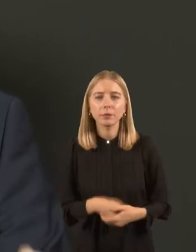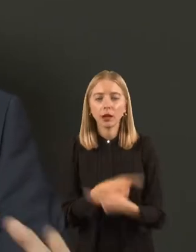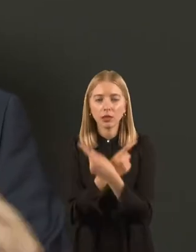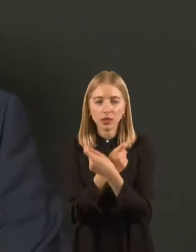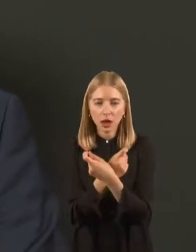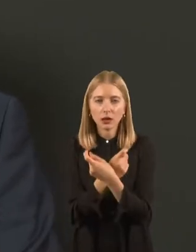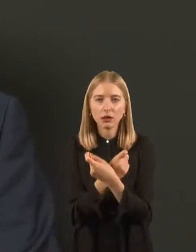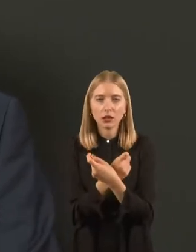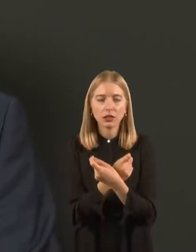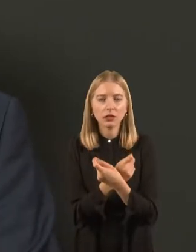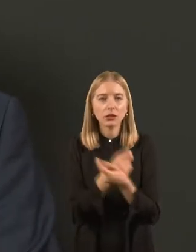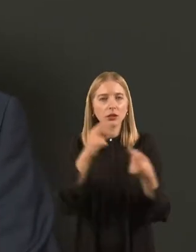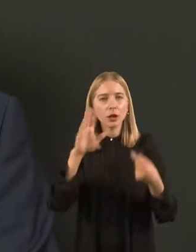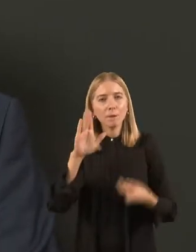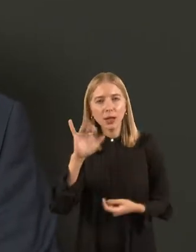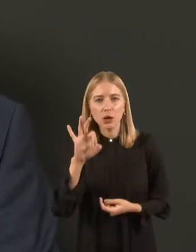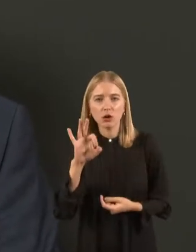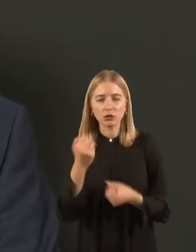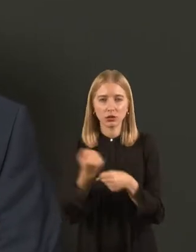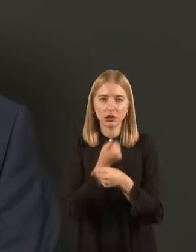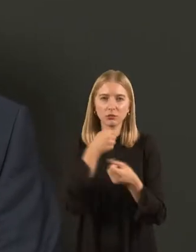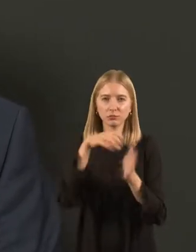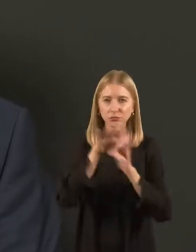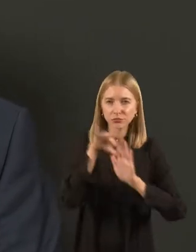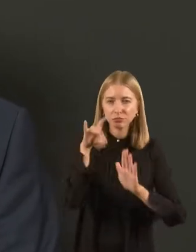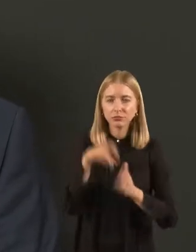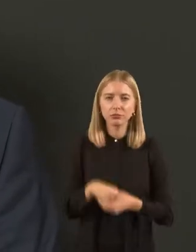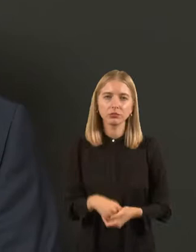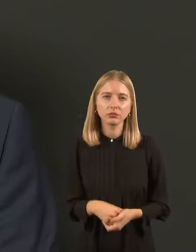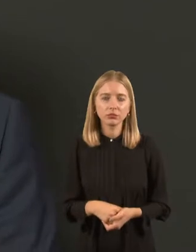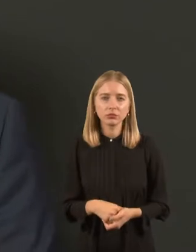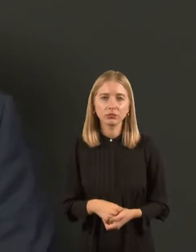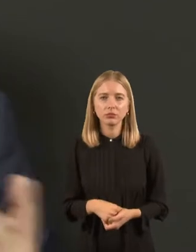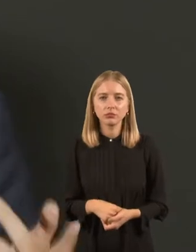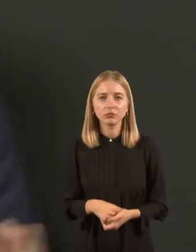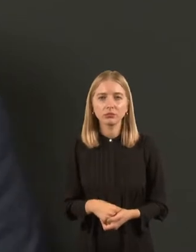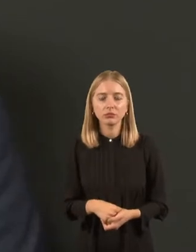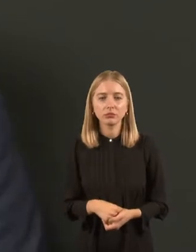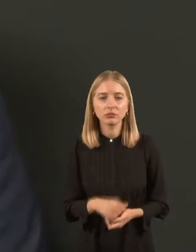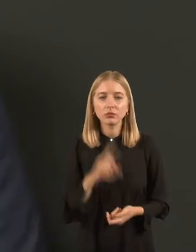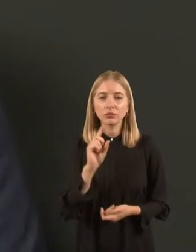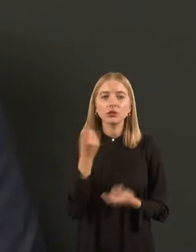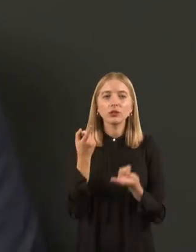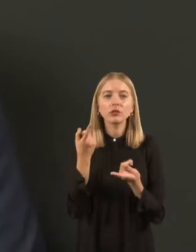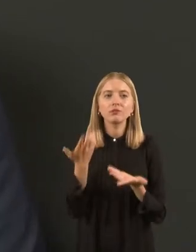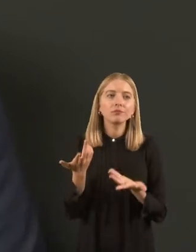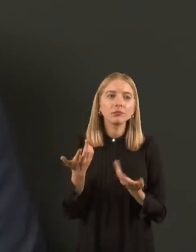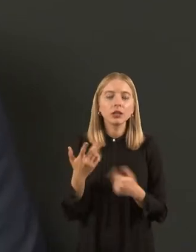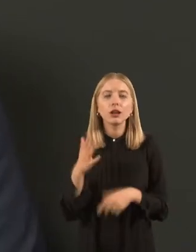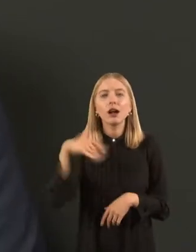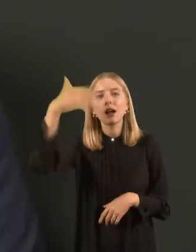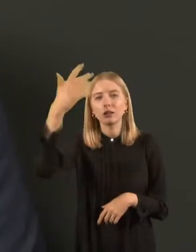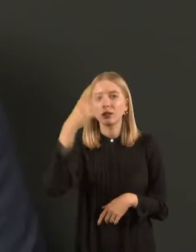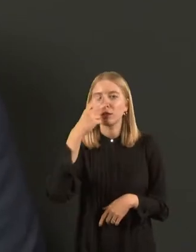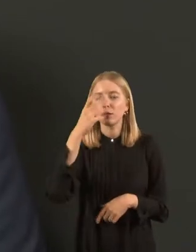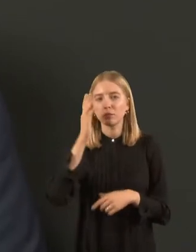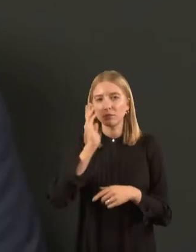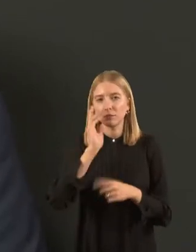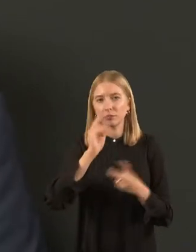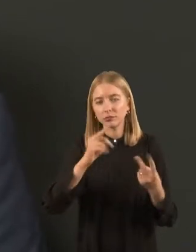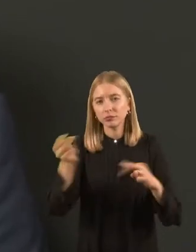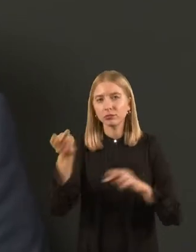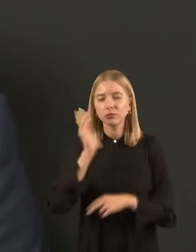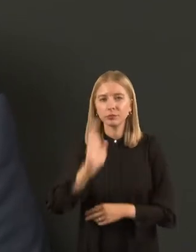expand the electrical vehicle charging station network, and we are also investing